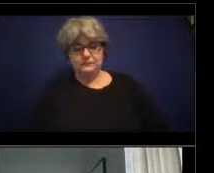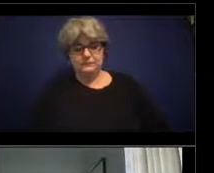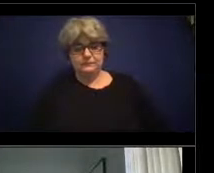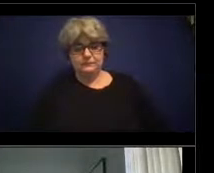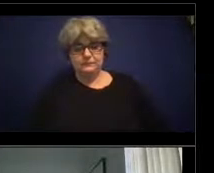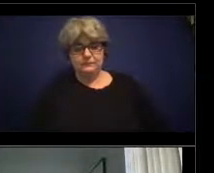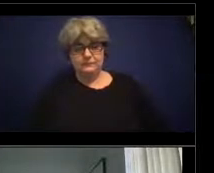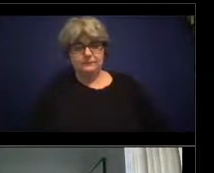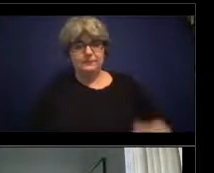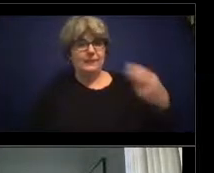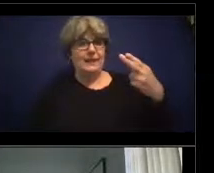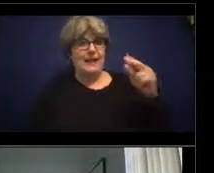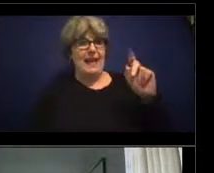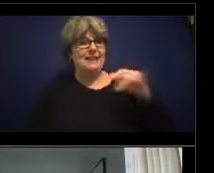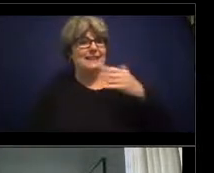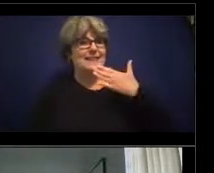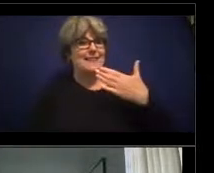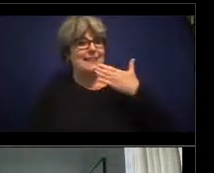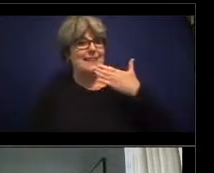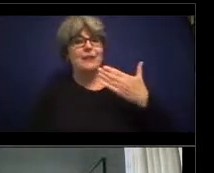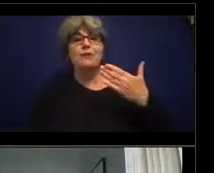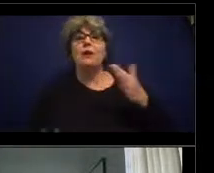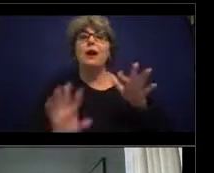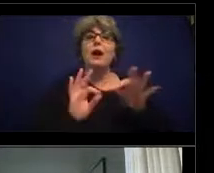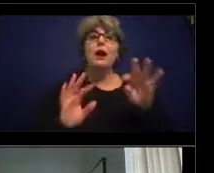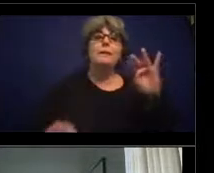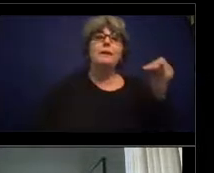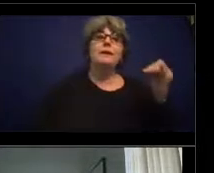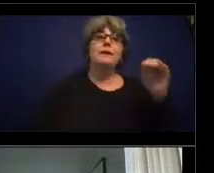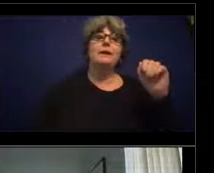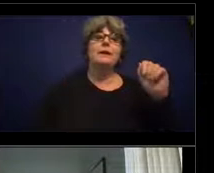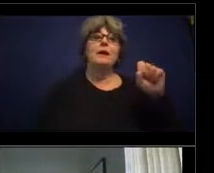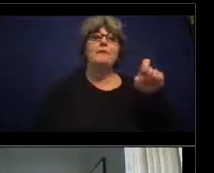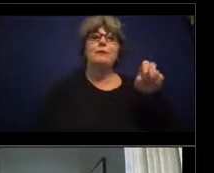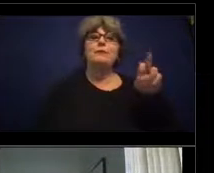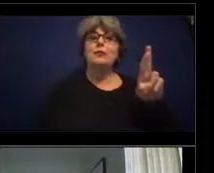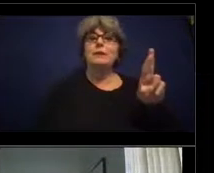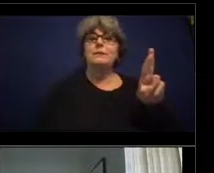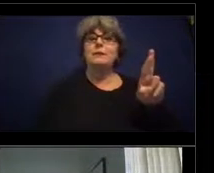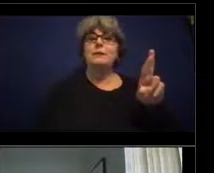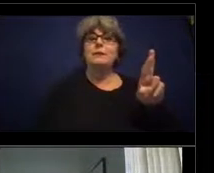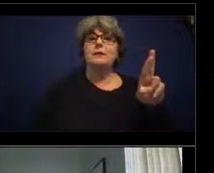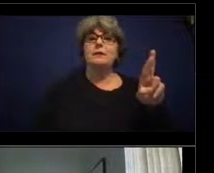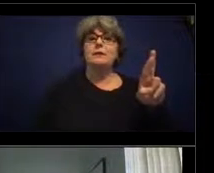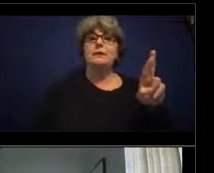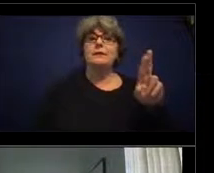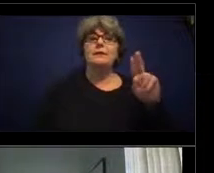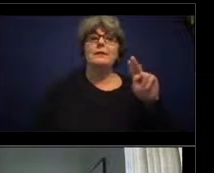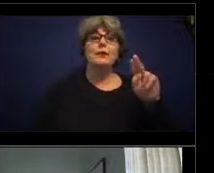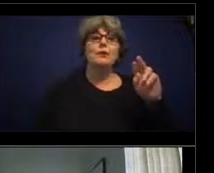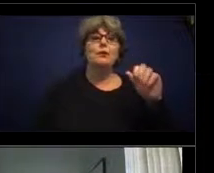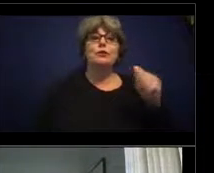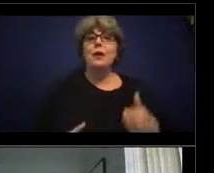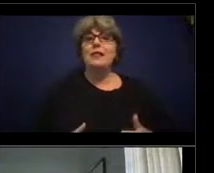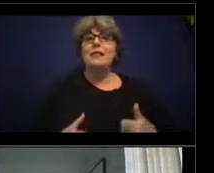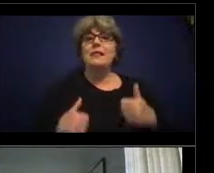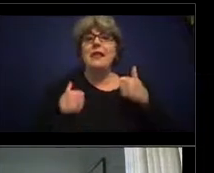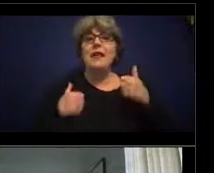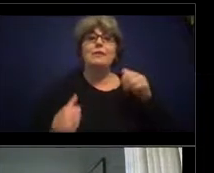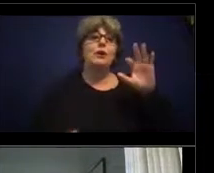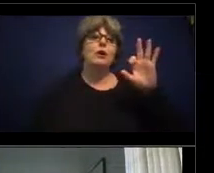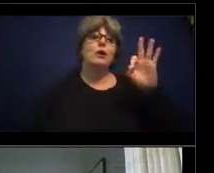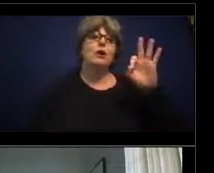Okay, Hadley says thank you. And we just have a comment from Jasper that says there was a NOAA Live last year with one of the field